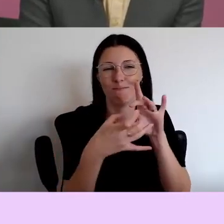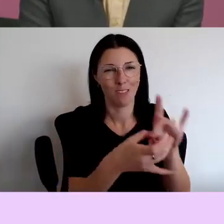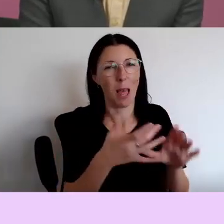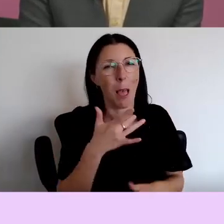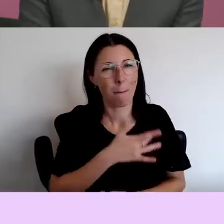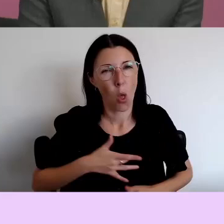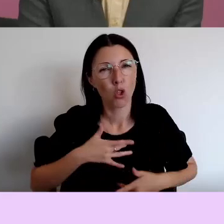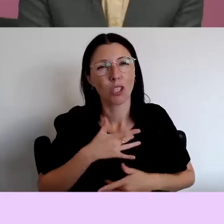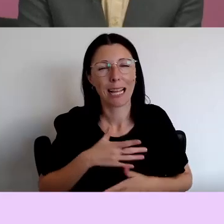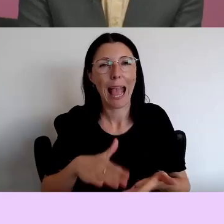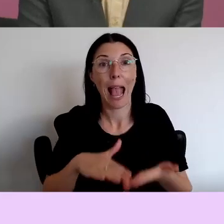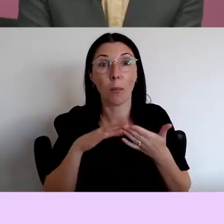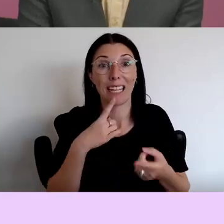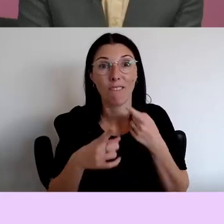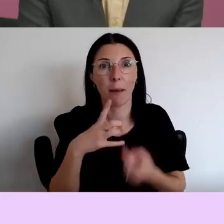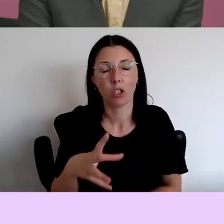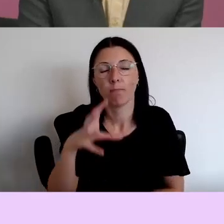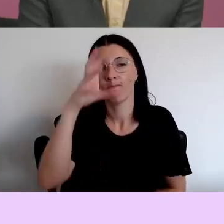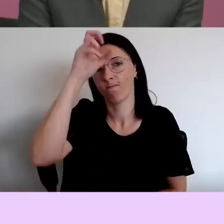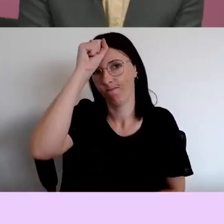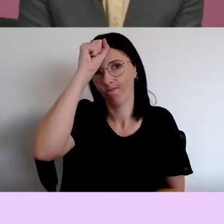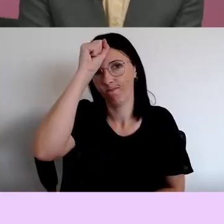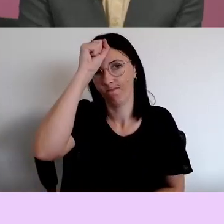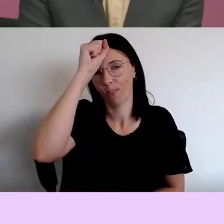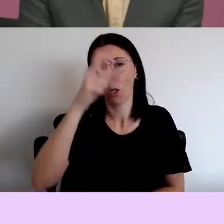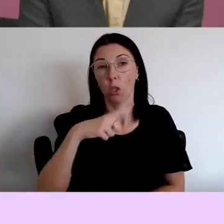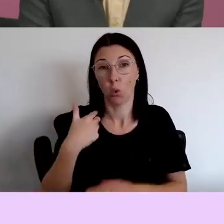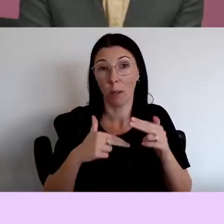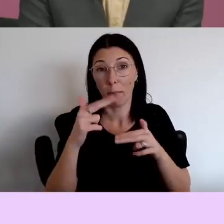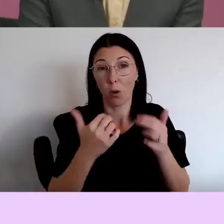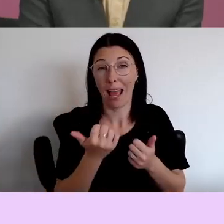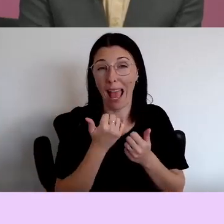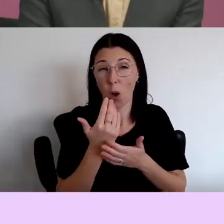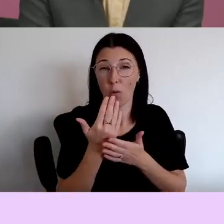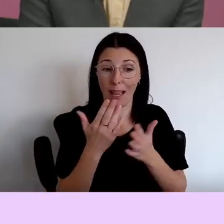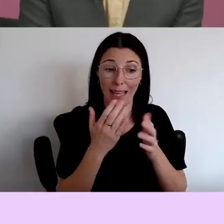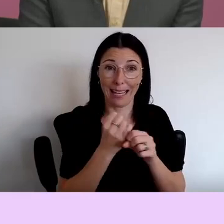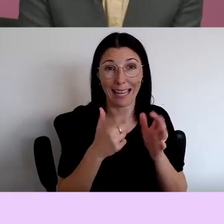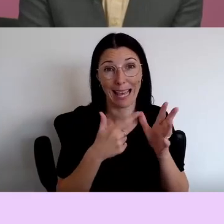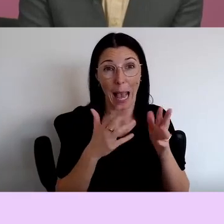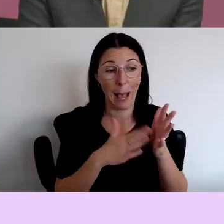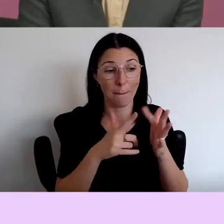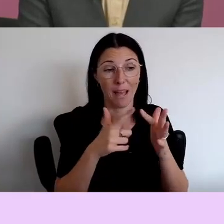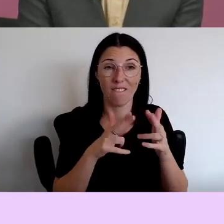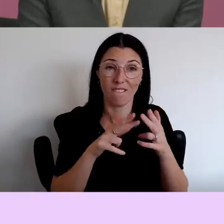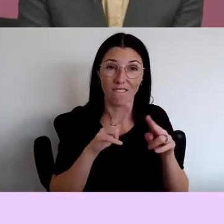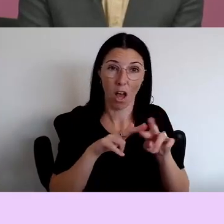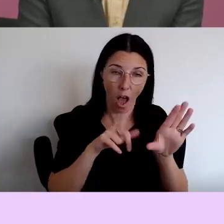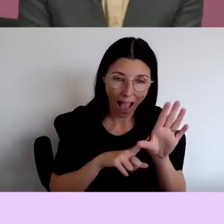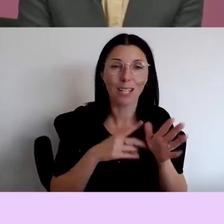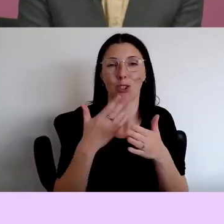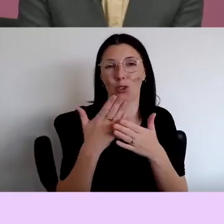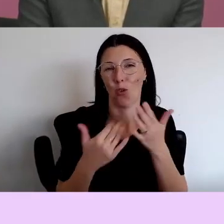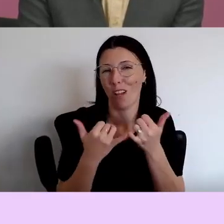likely to stick. So we built our gamified storyline to reflect real-world challenges. The